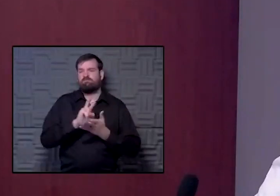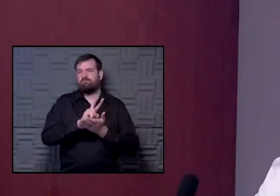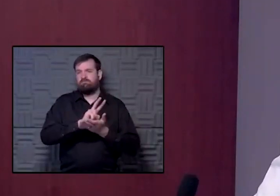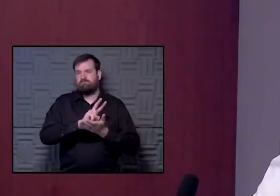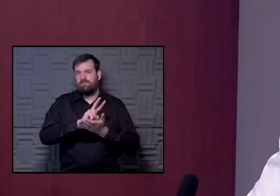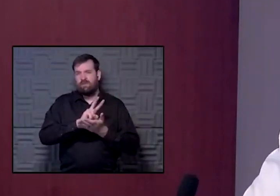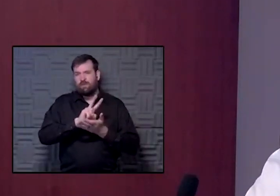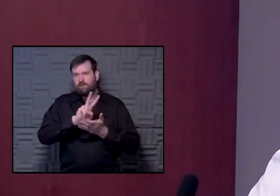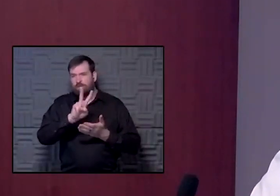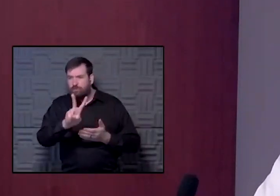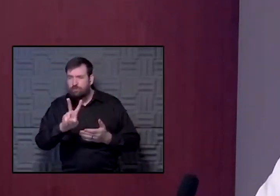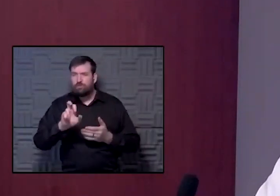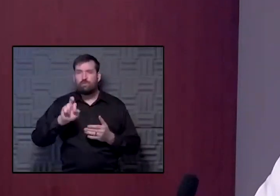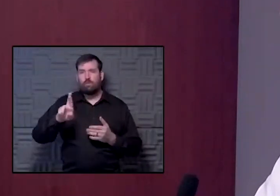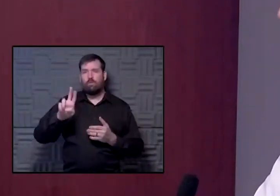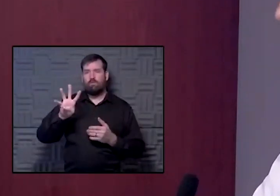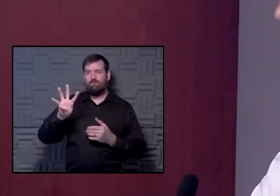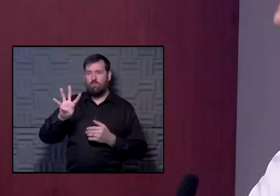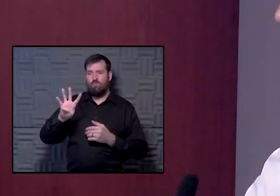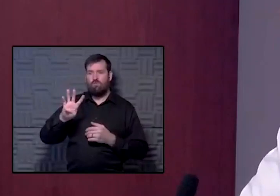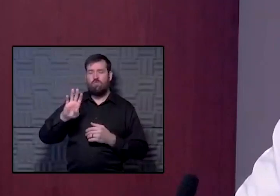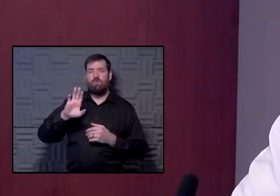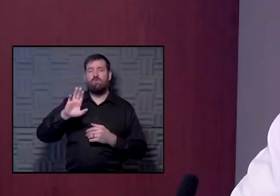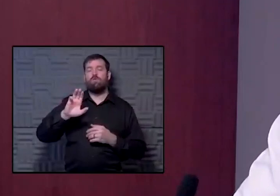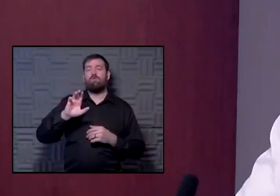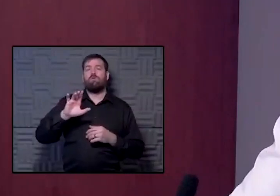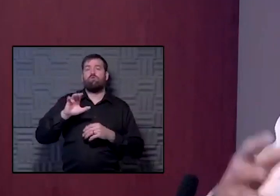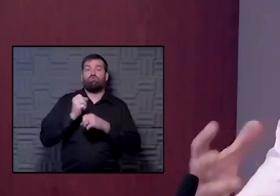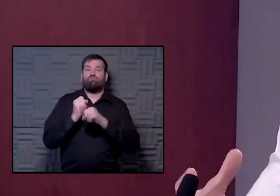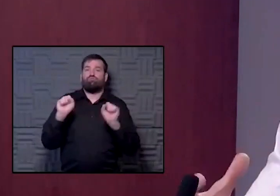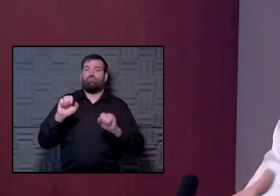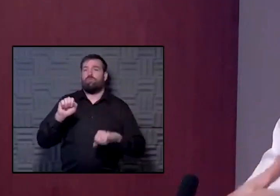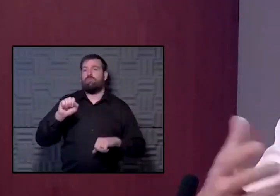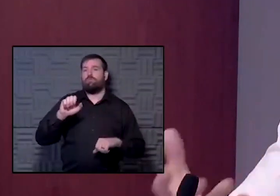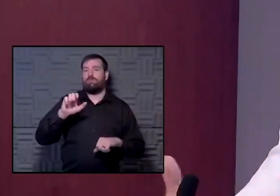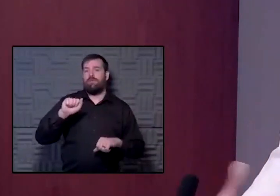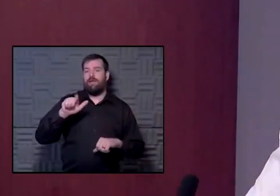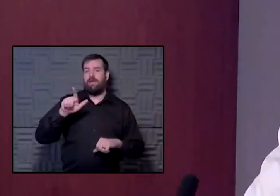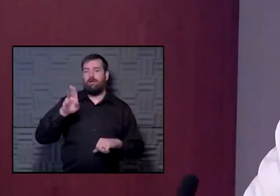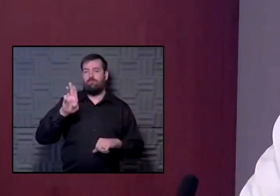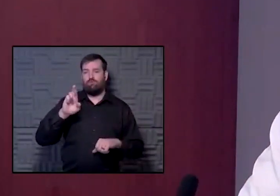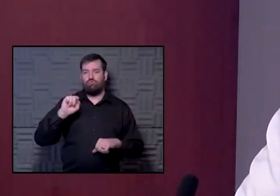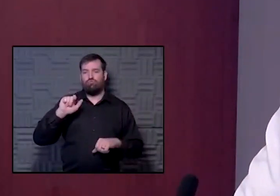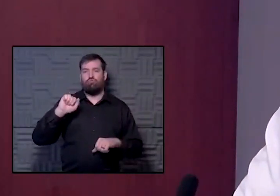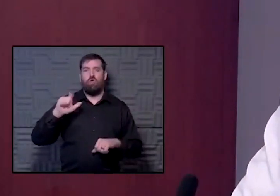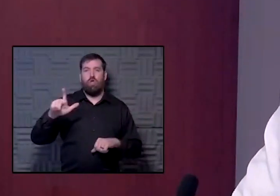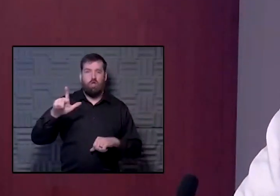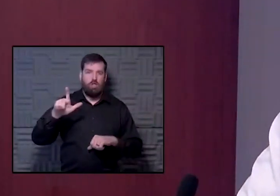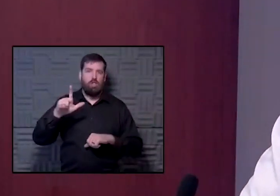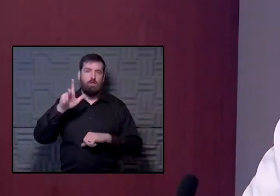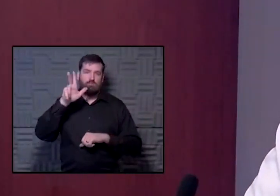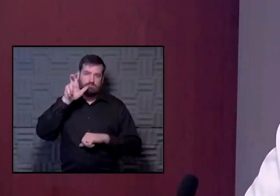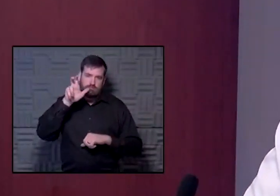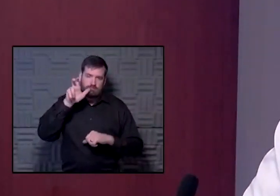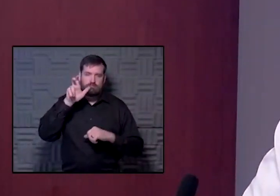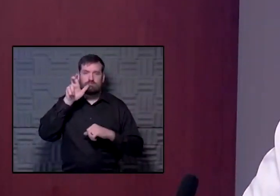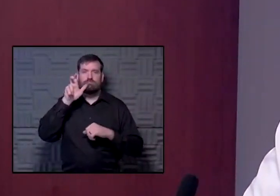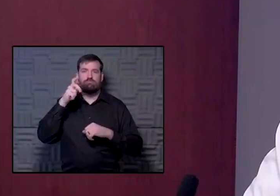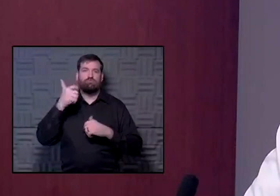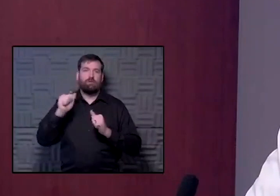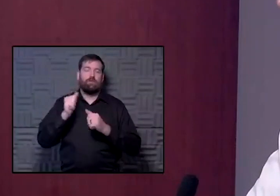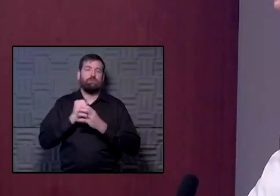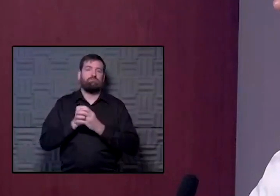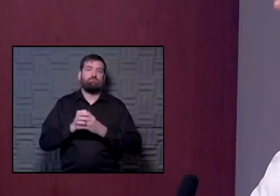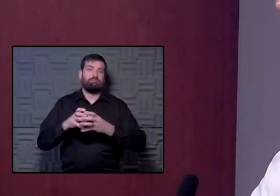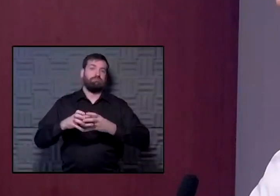4 puffs with their albuterol rescue inhaler. Yeah. Open up those windpipes, try to prevent that. But